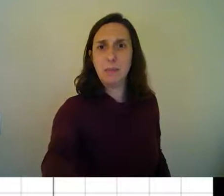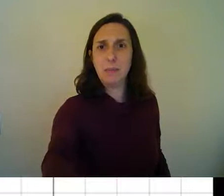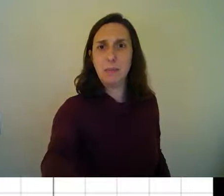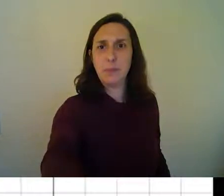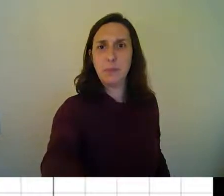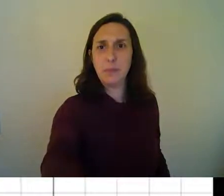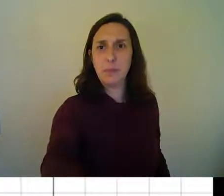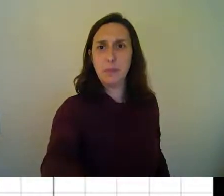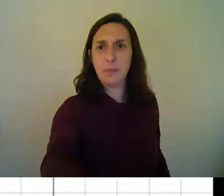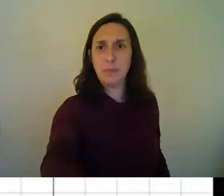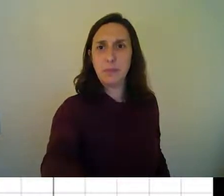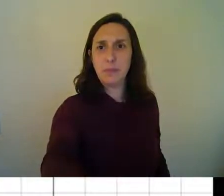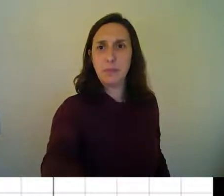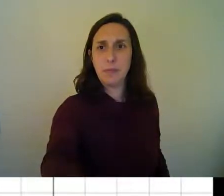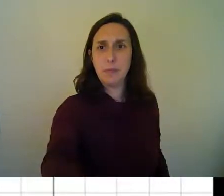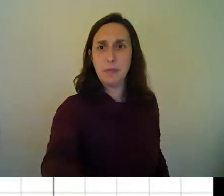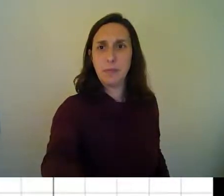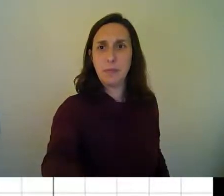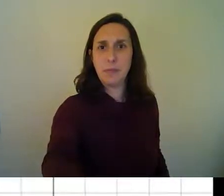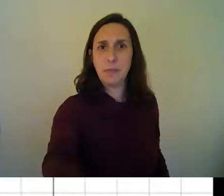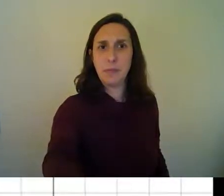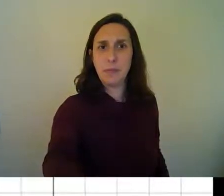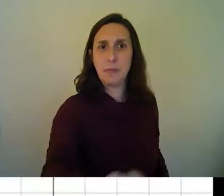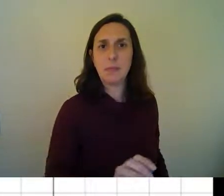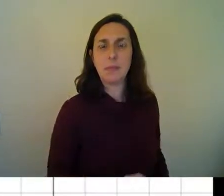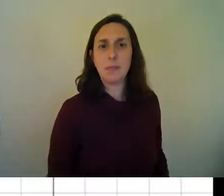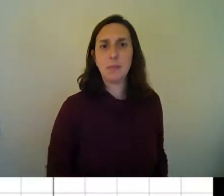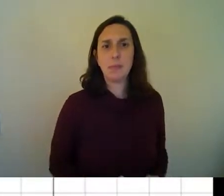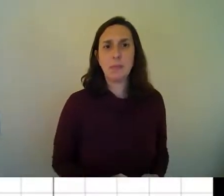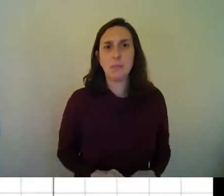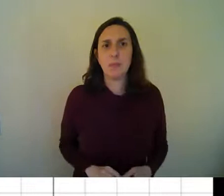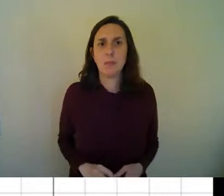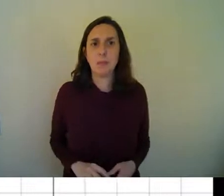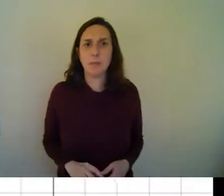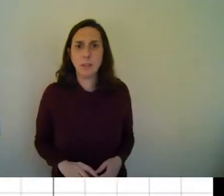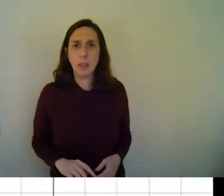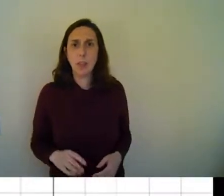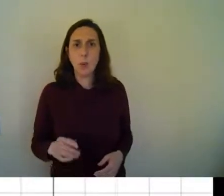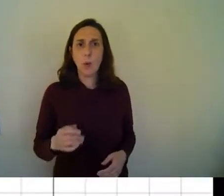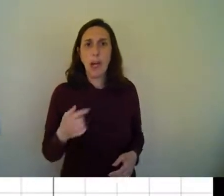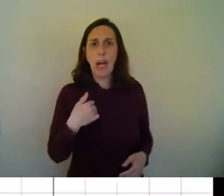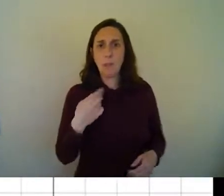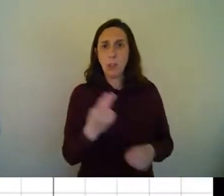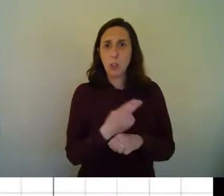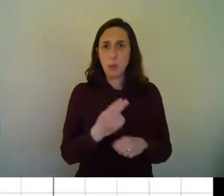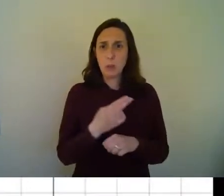minus 1, and I highlight the whole thing, and then I hit my division symbol. That'll put me down in the